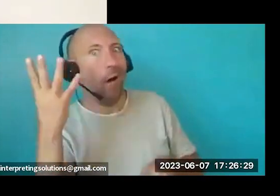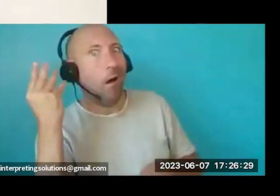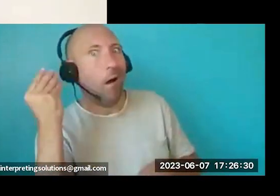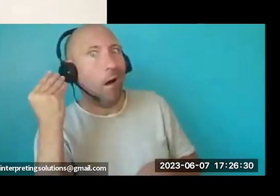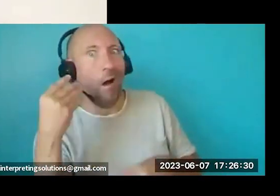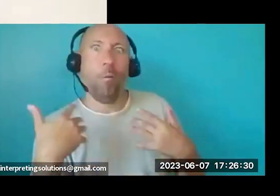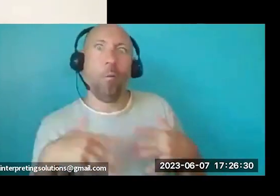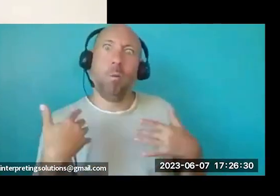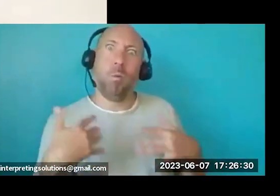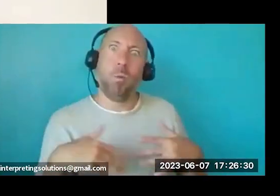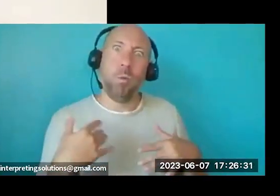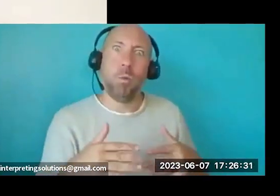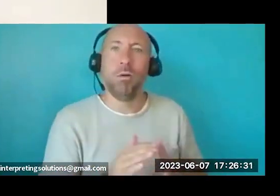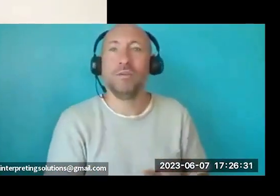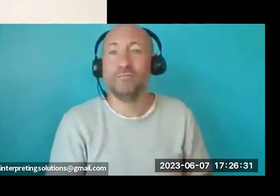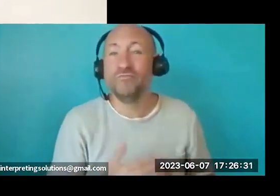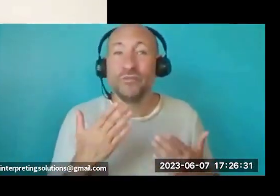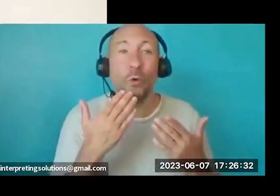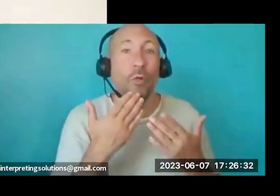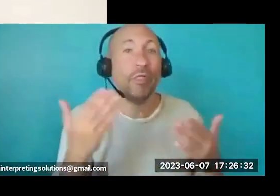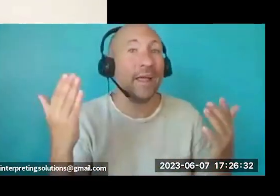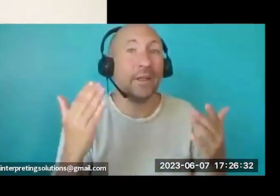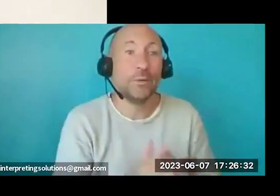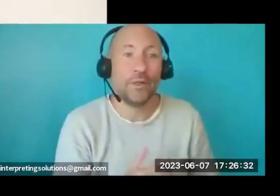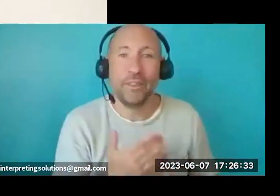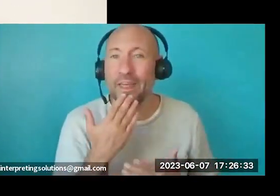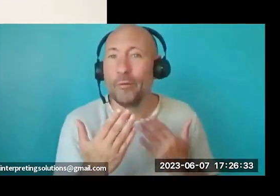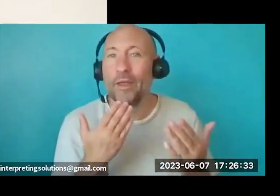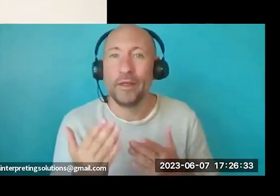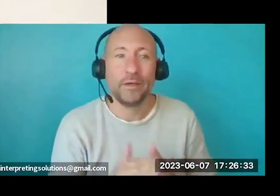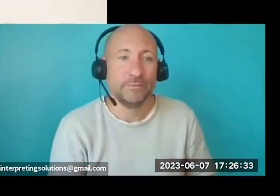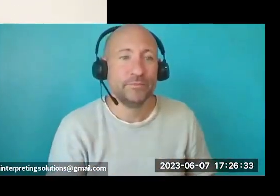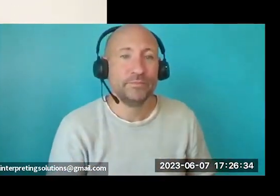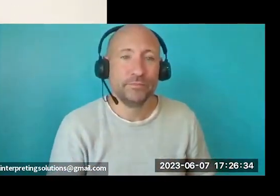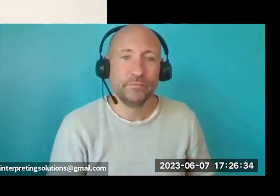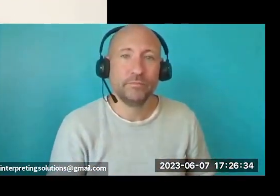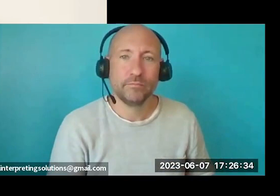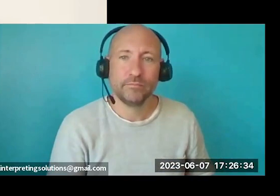you, Camilla, and thank you, Giuseppe. Thank you very much.